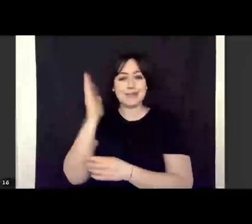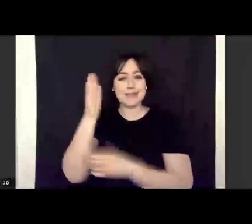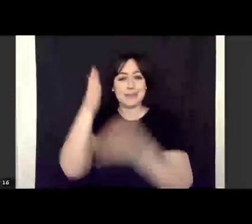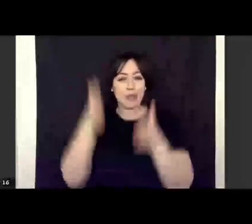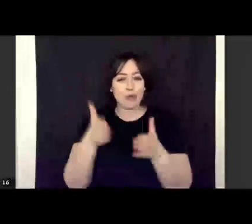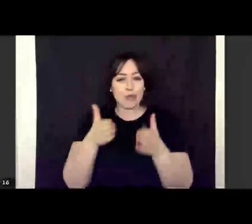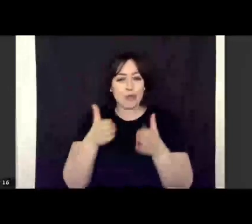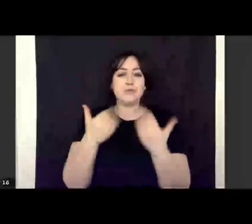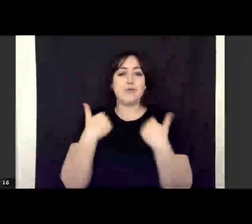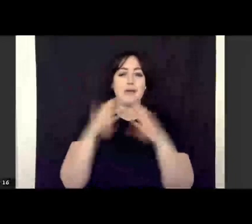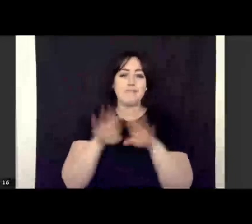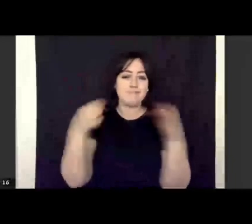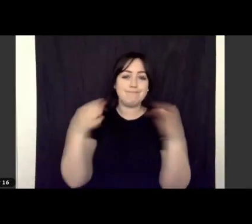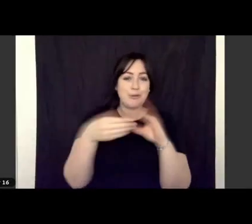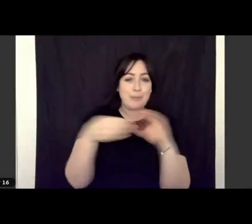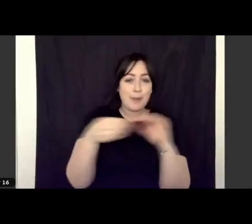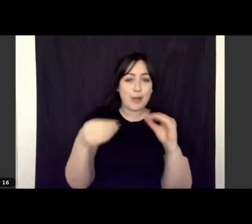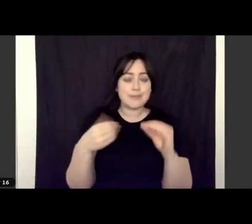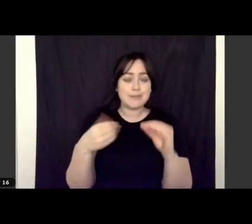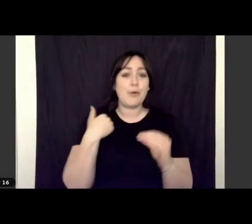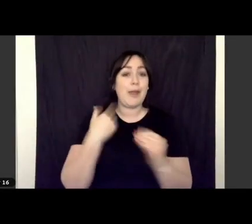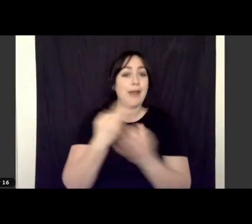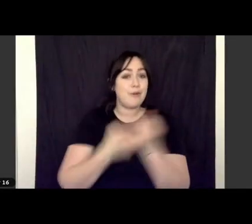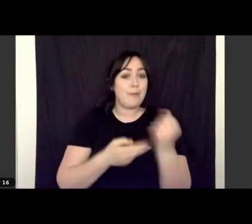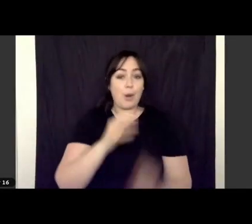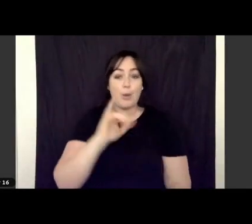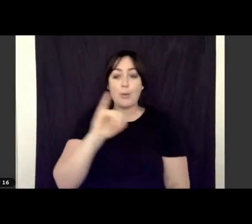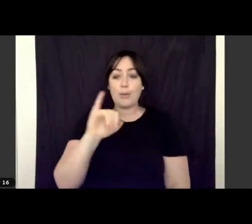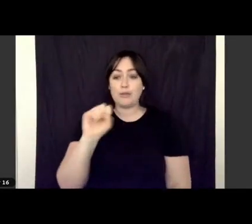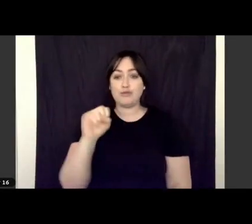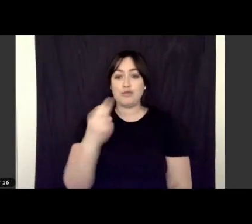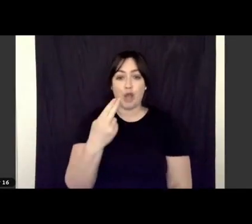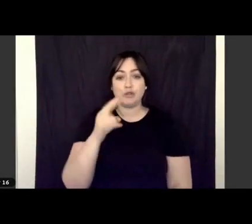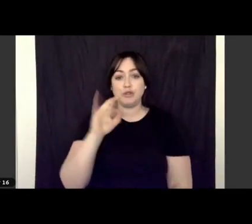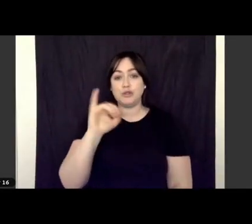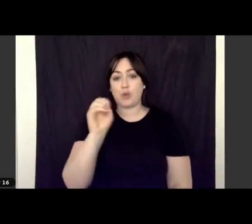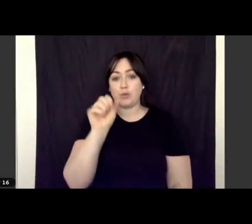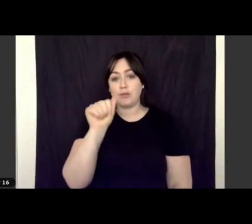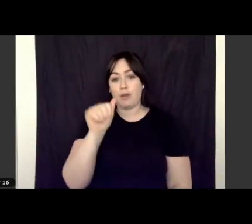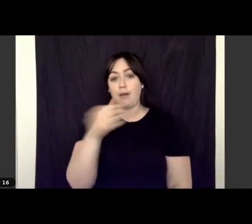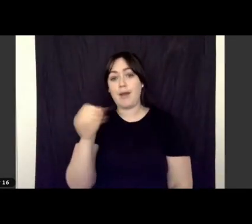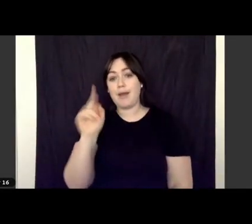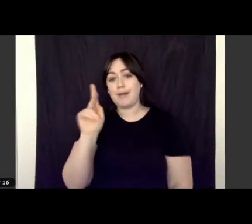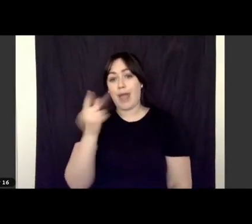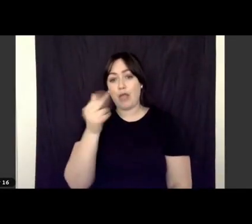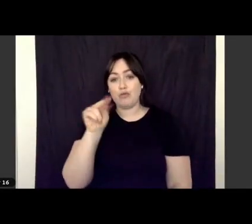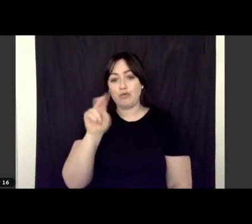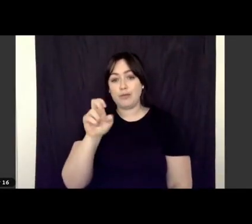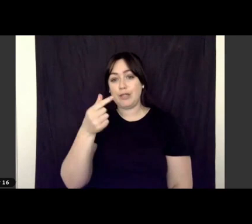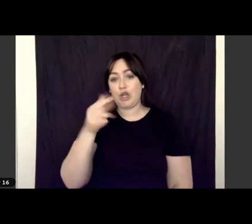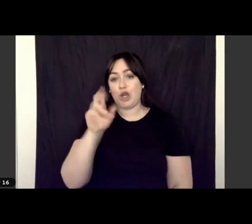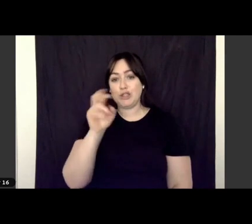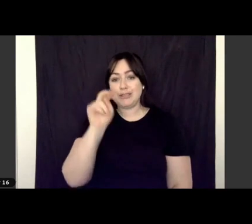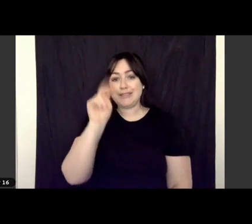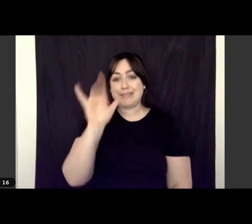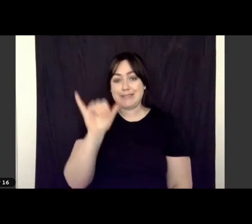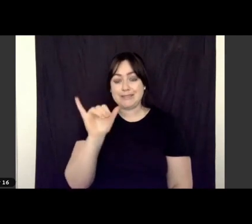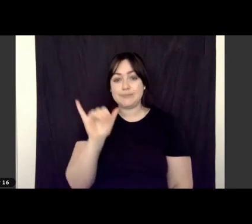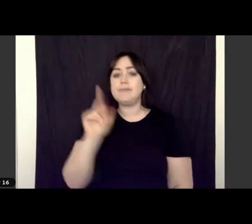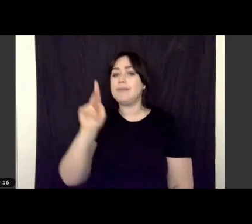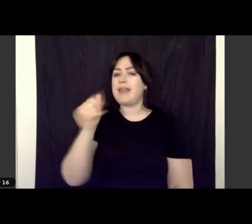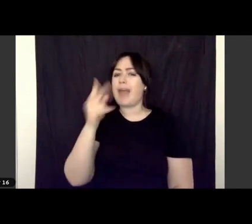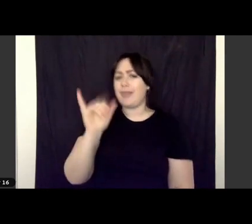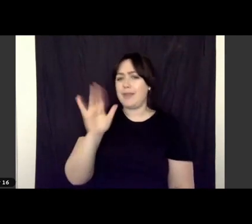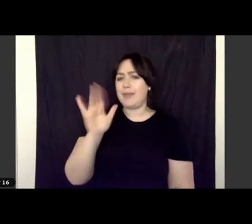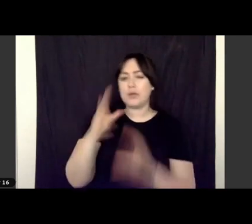introductory remarks. So we have both Josh Josa and Catherine Guernsey in the room, and Kathy is